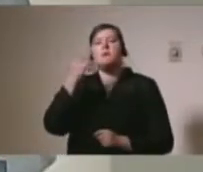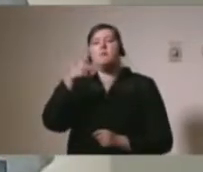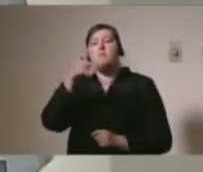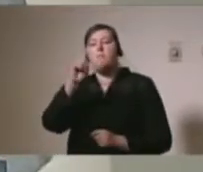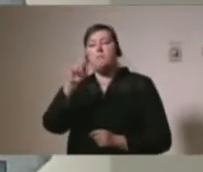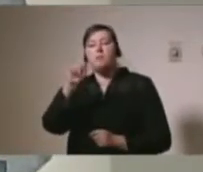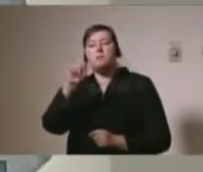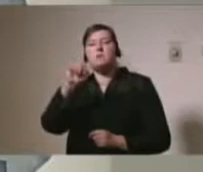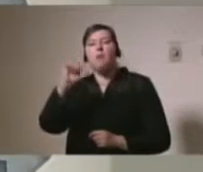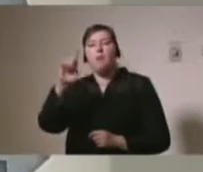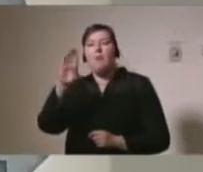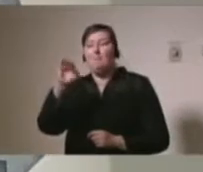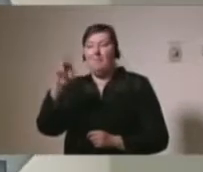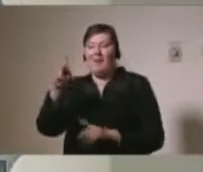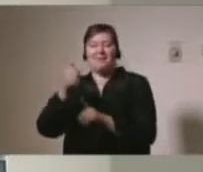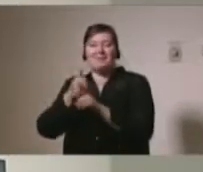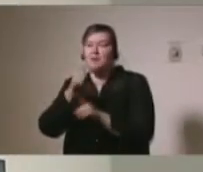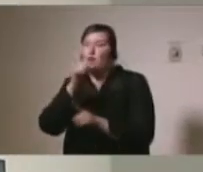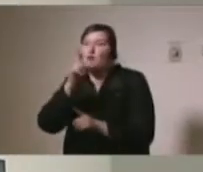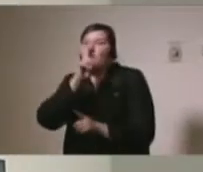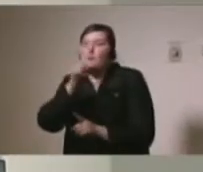bank.